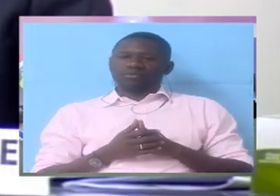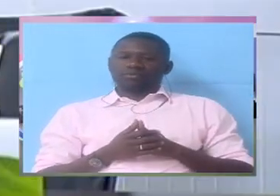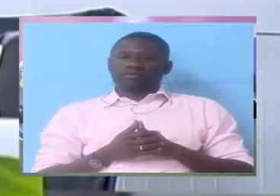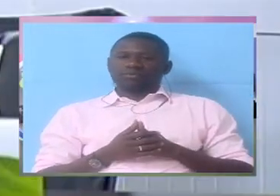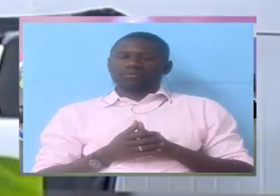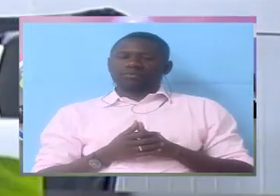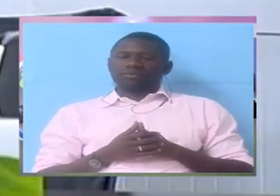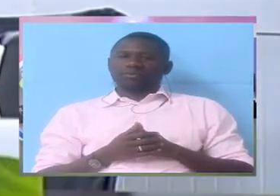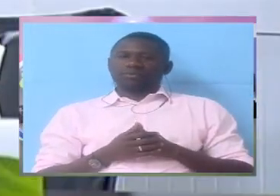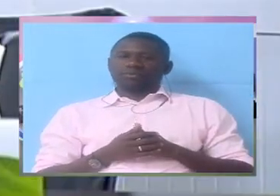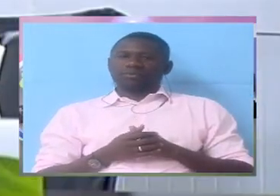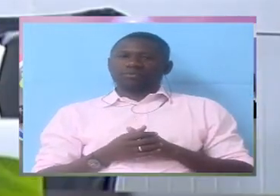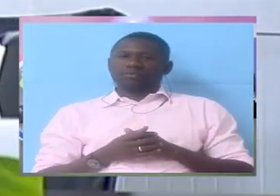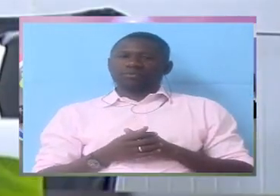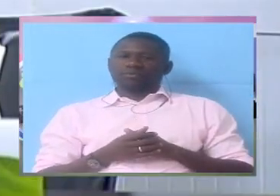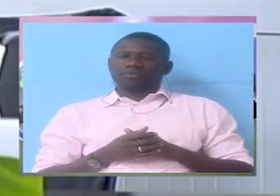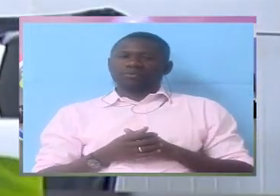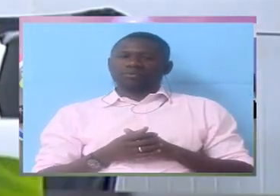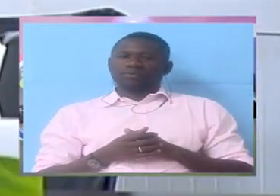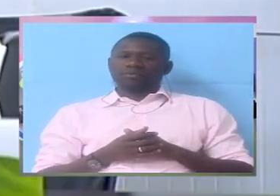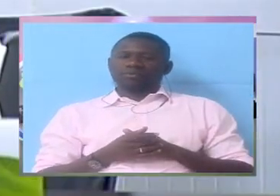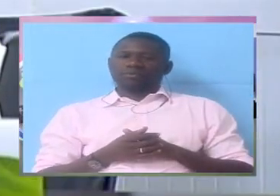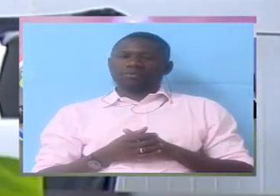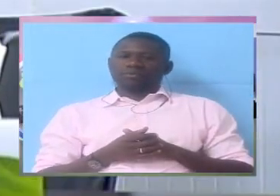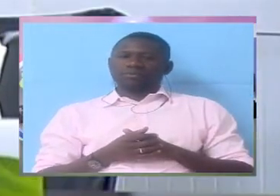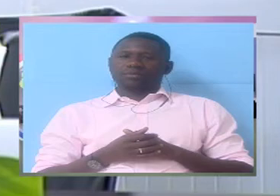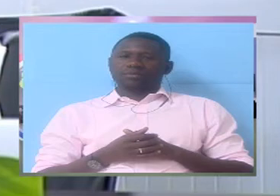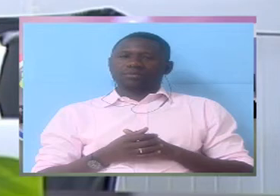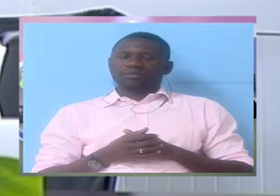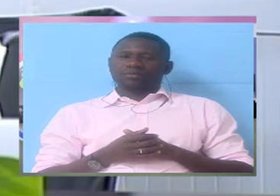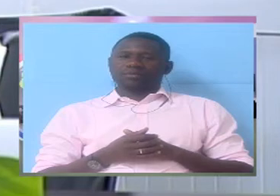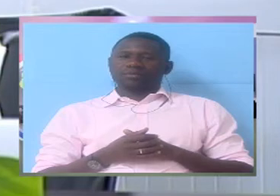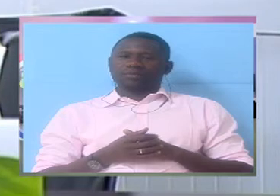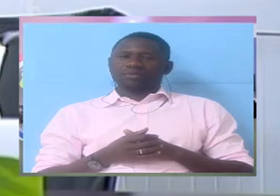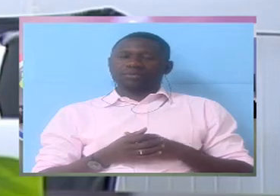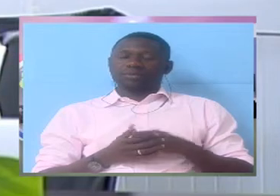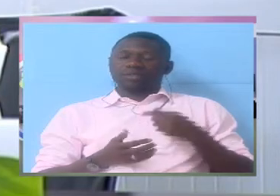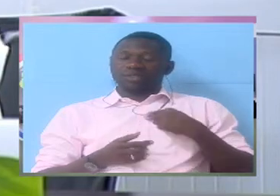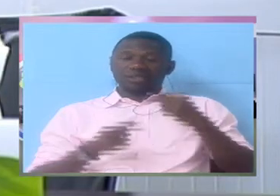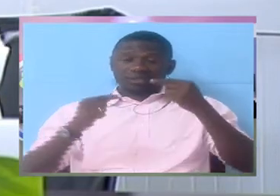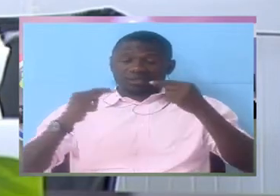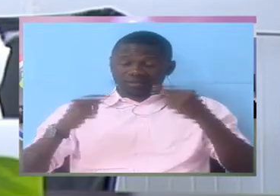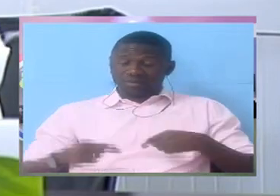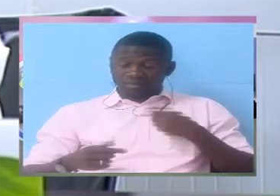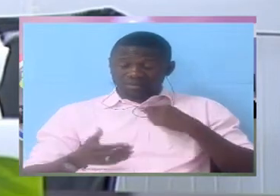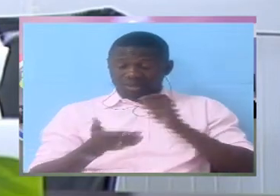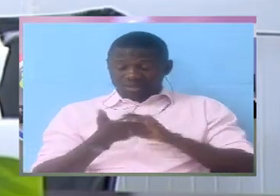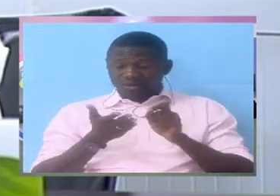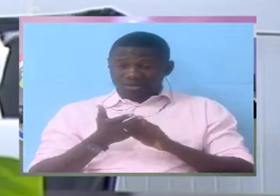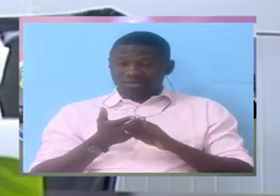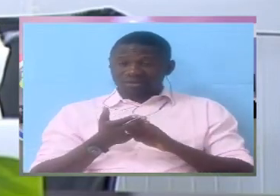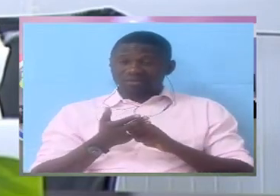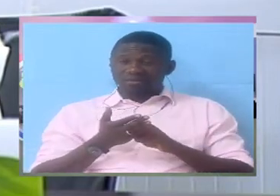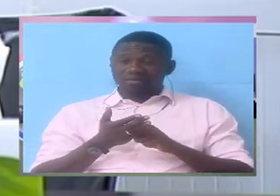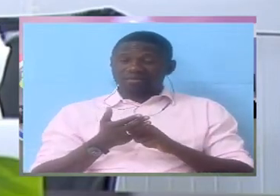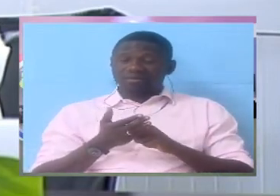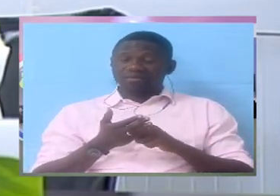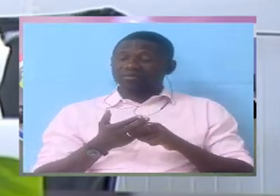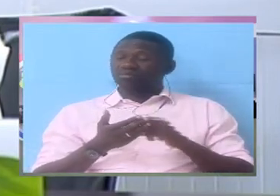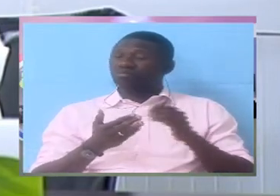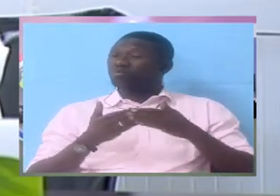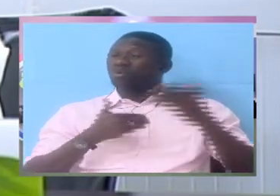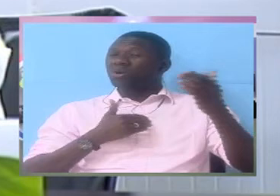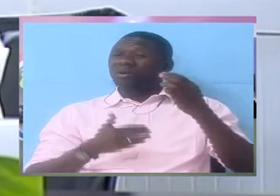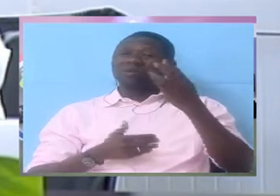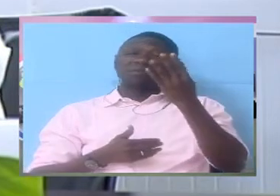wrote is almost 3 to 4 months ago. I don't know. That statement of mine is kumakamo. Now, my